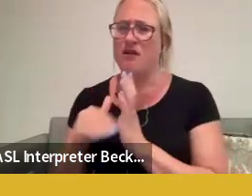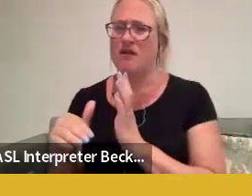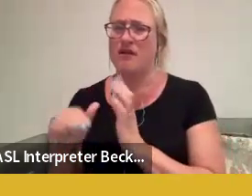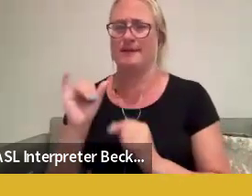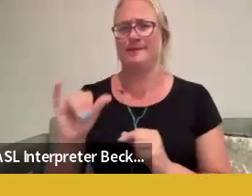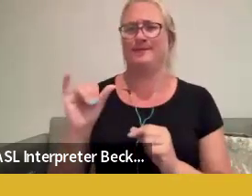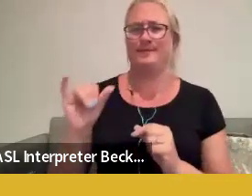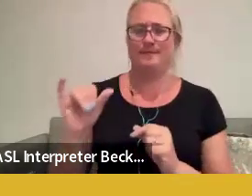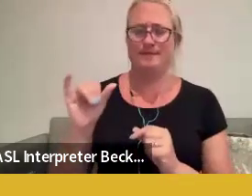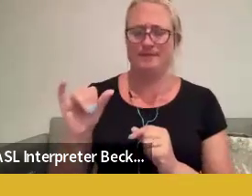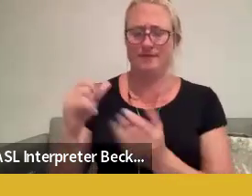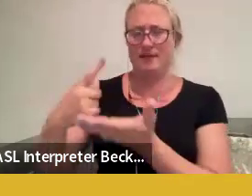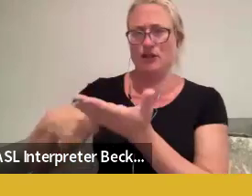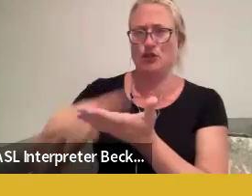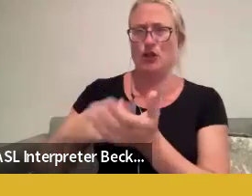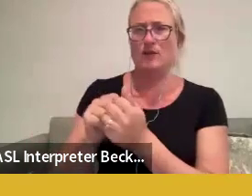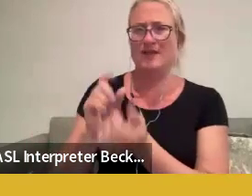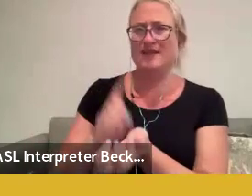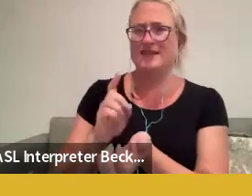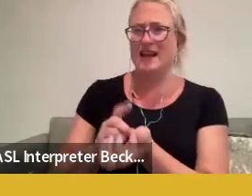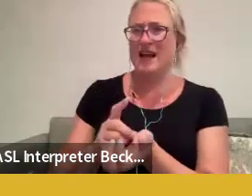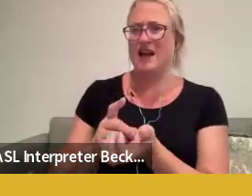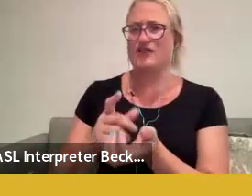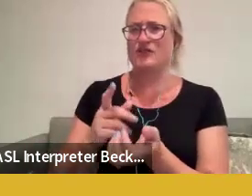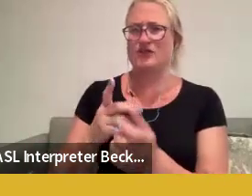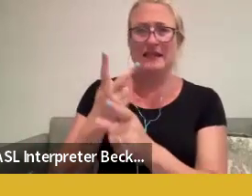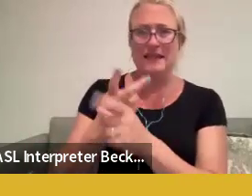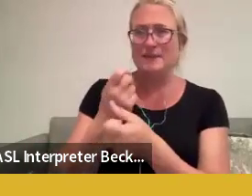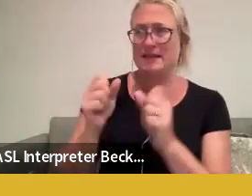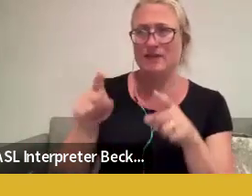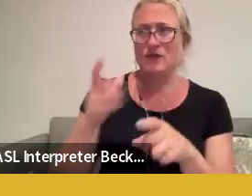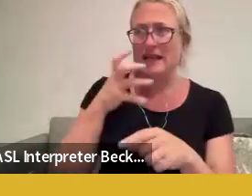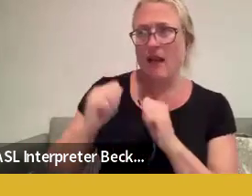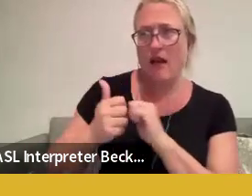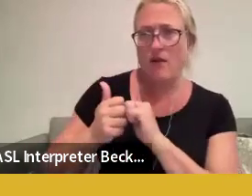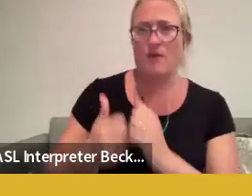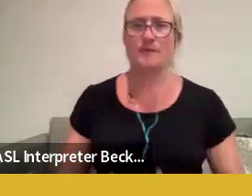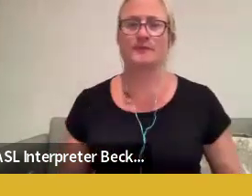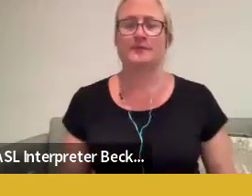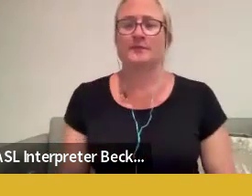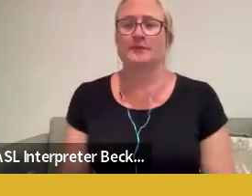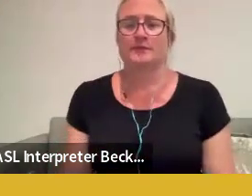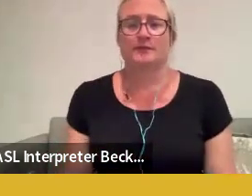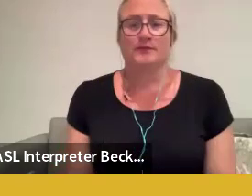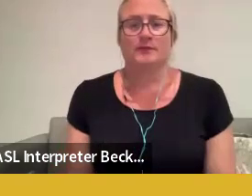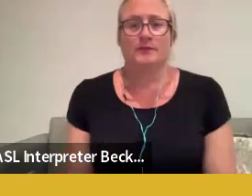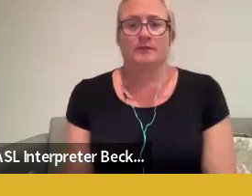an indication that you might want to talk with your doctor about how to stay safe in the summer heat.